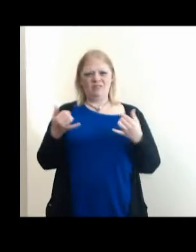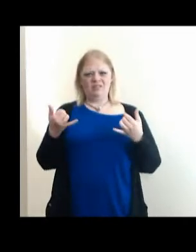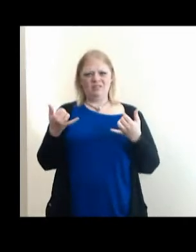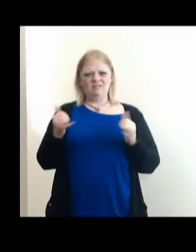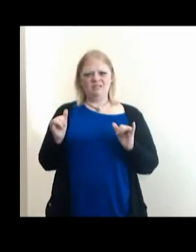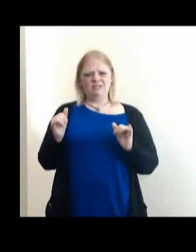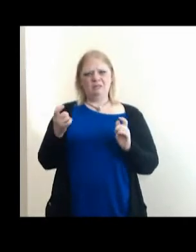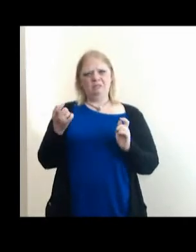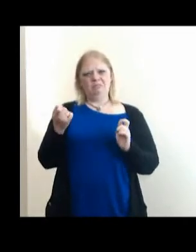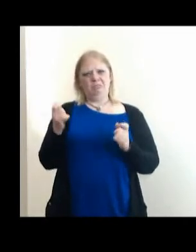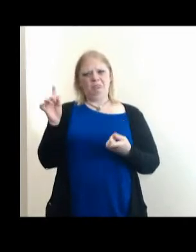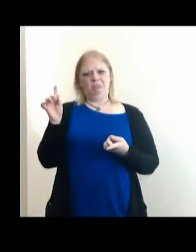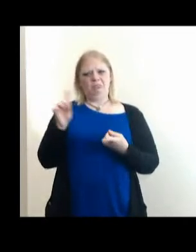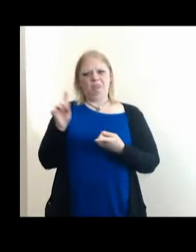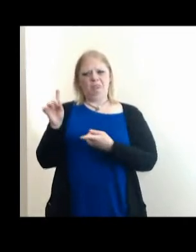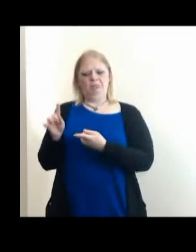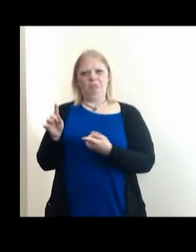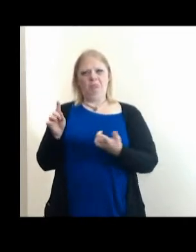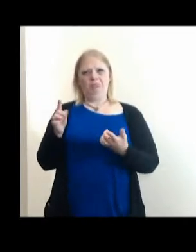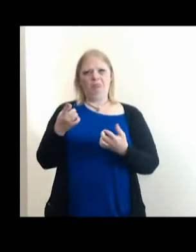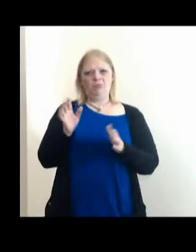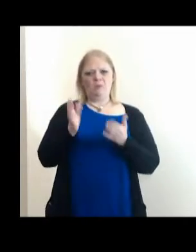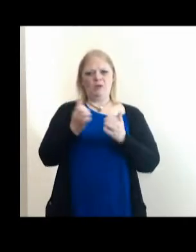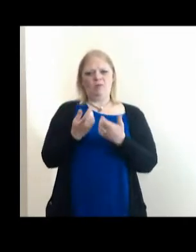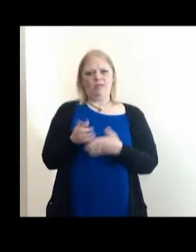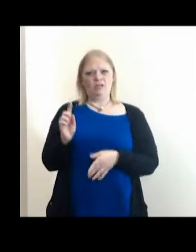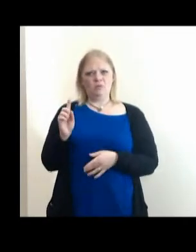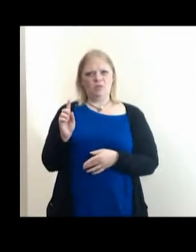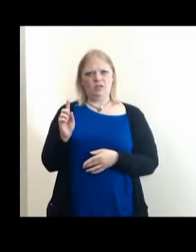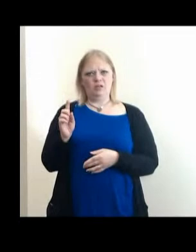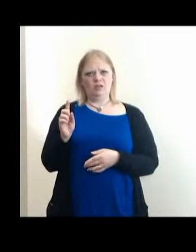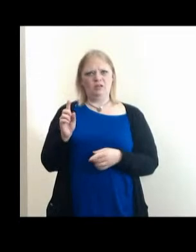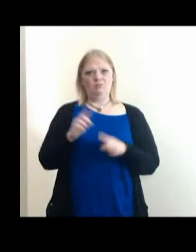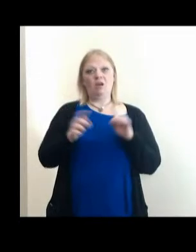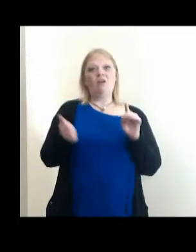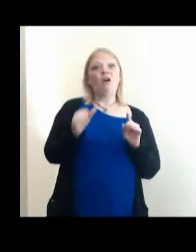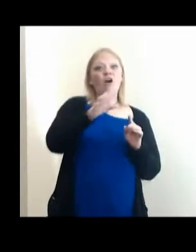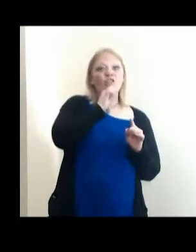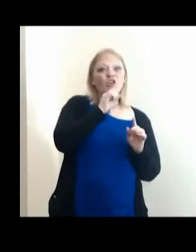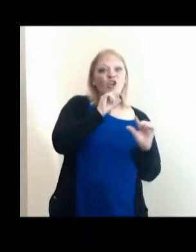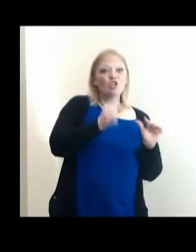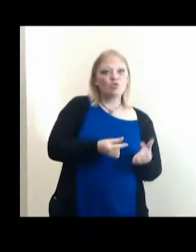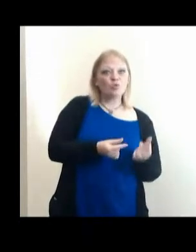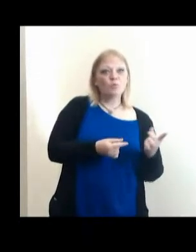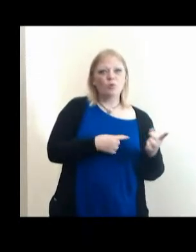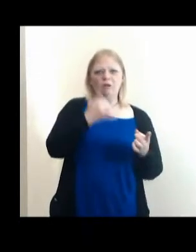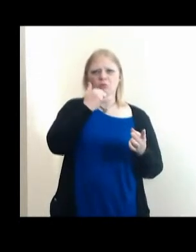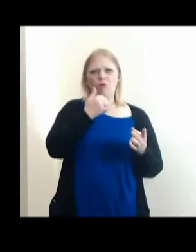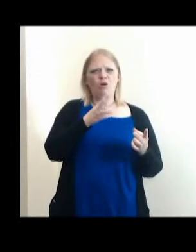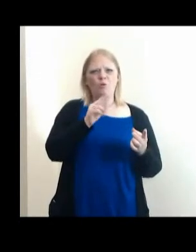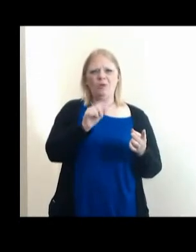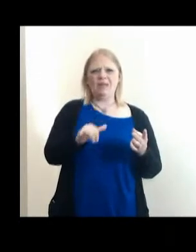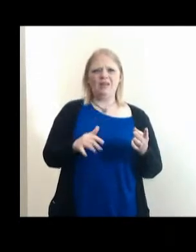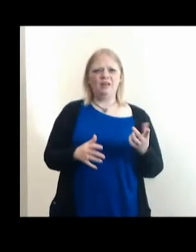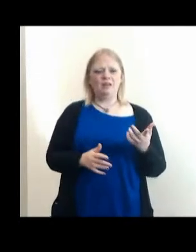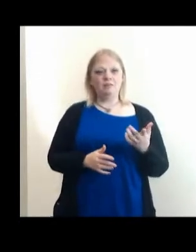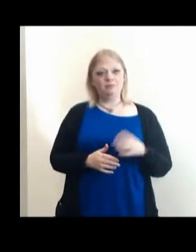slight reduction in their cases from the week before, but a certain age group didn't. Ooh, went the wrong way